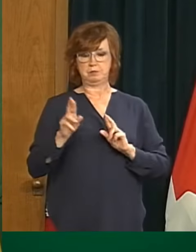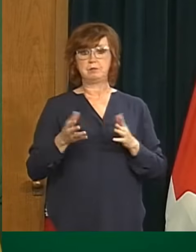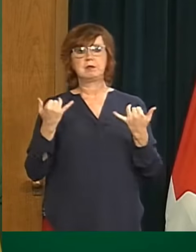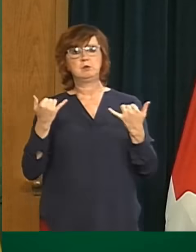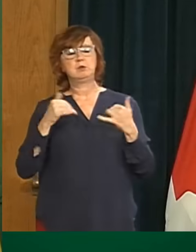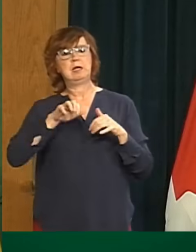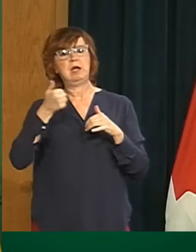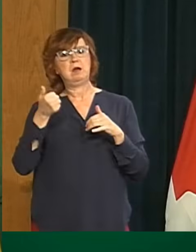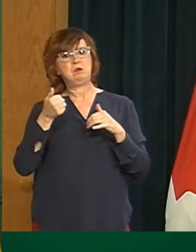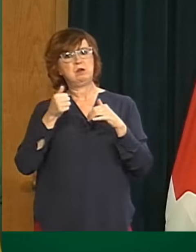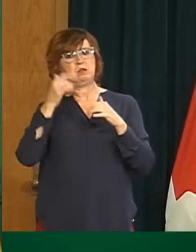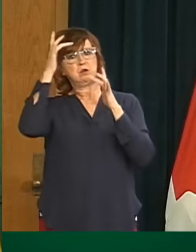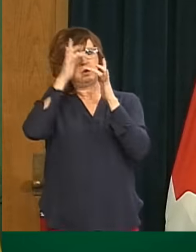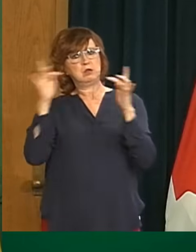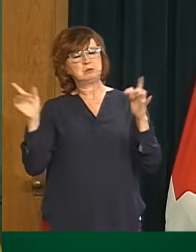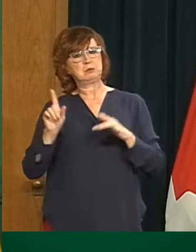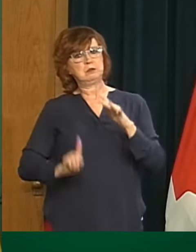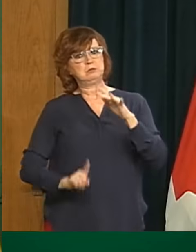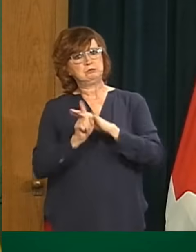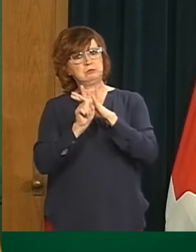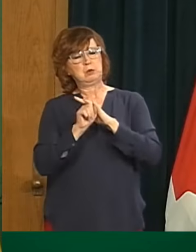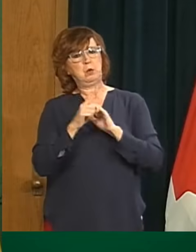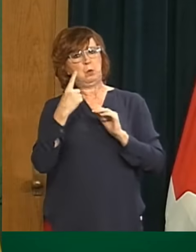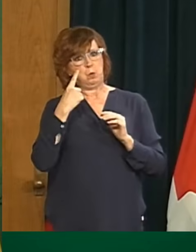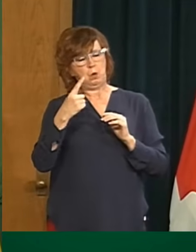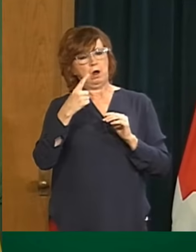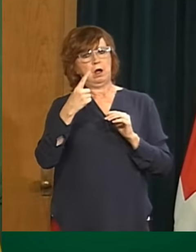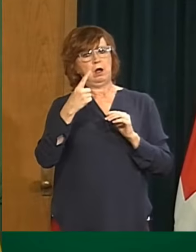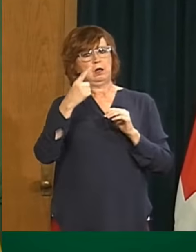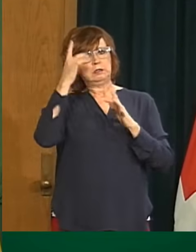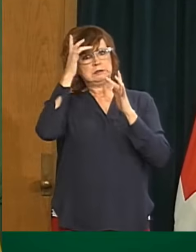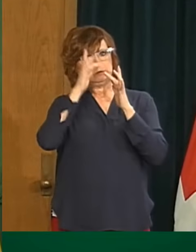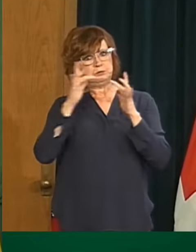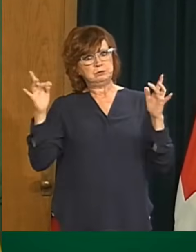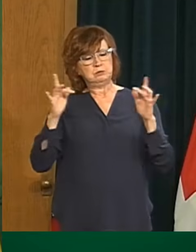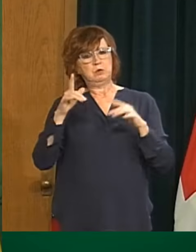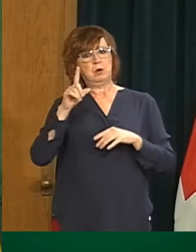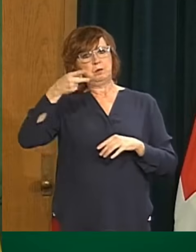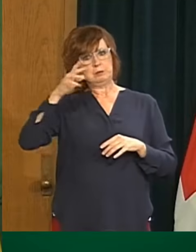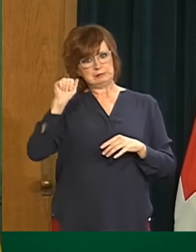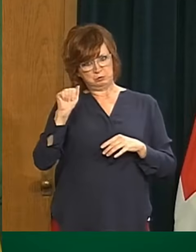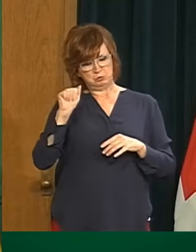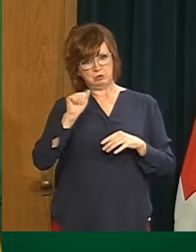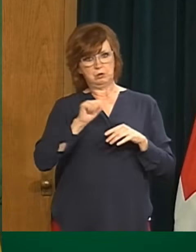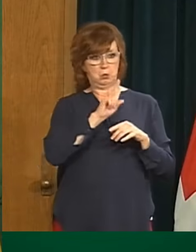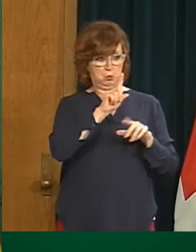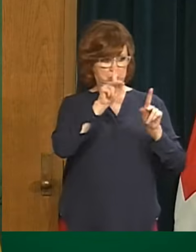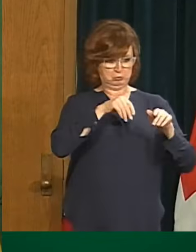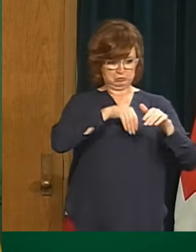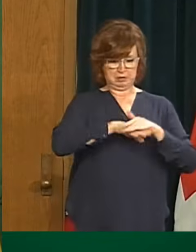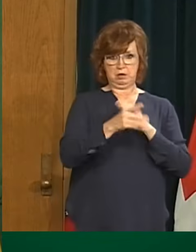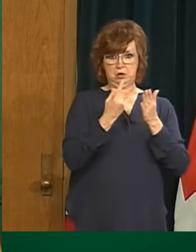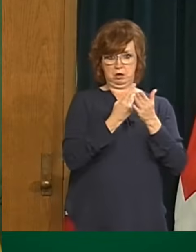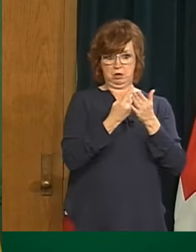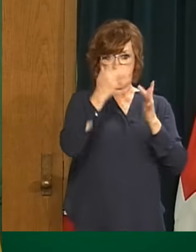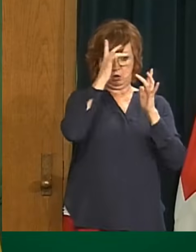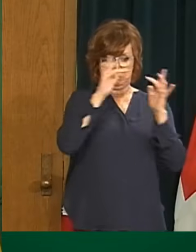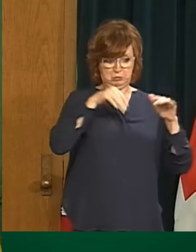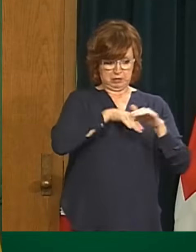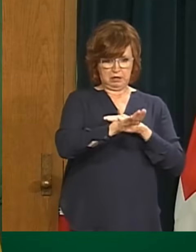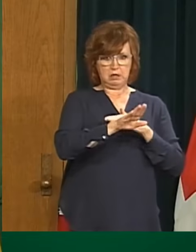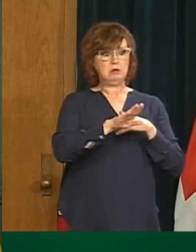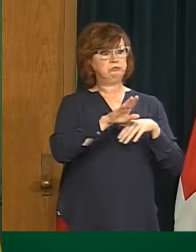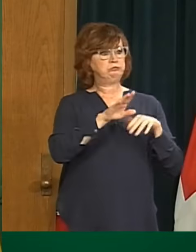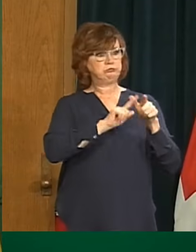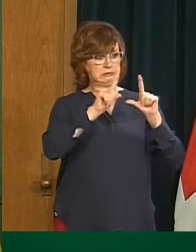Albert Victoria Hospital, where a patient initially tested negative, entered the hospital, but later tested positive.